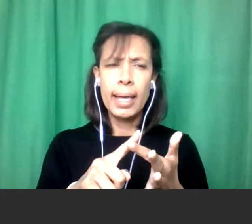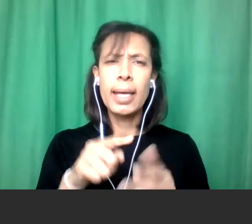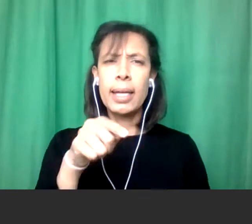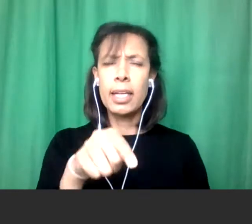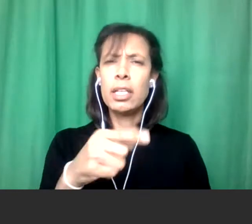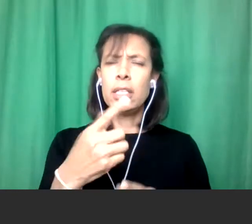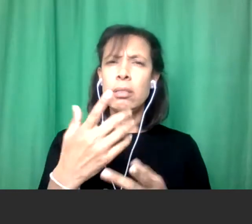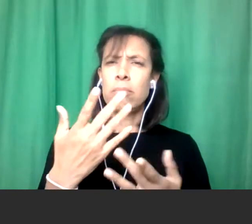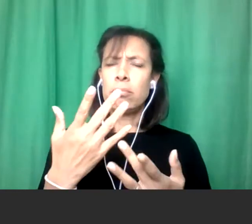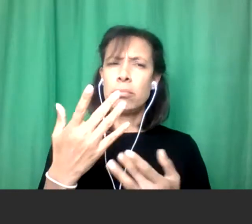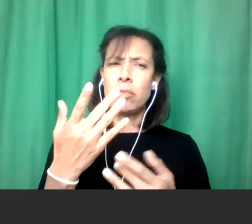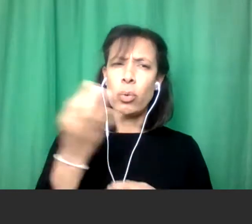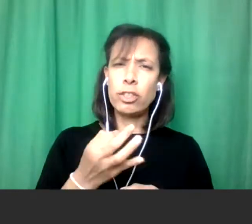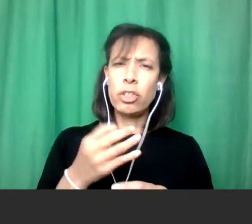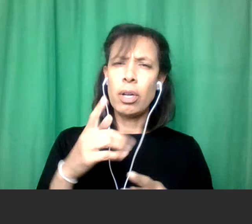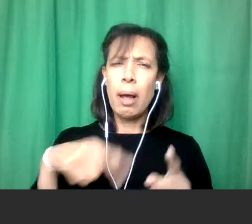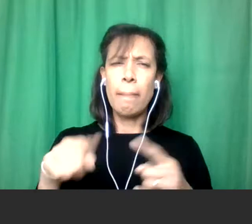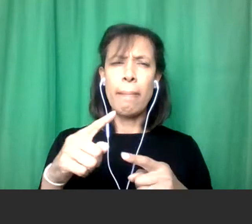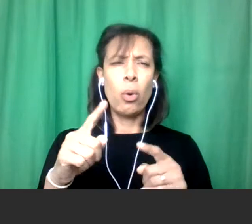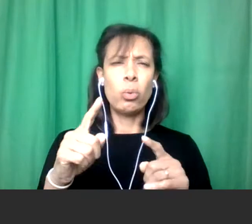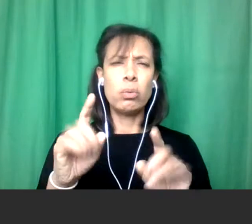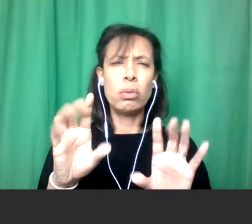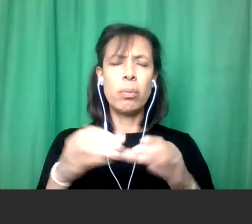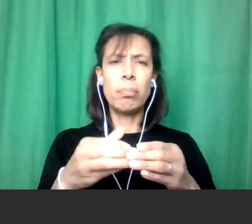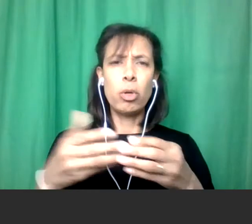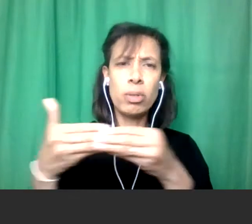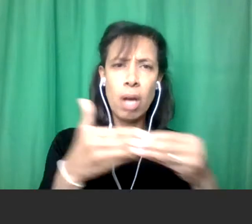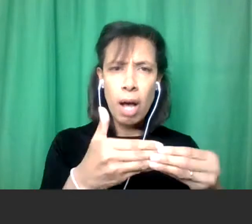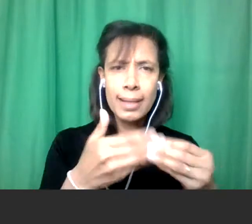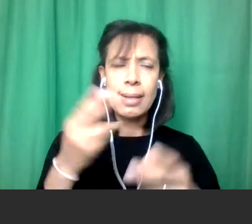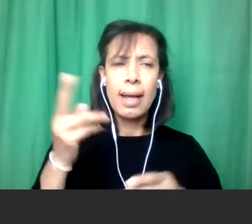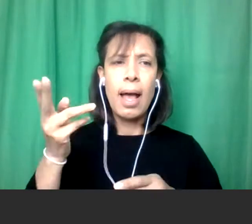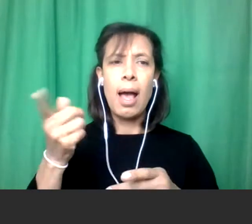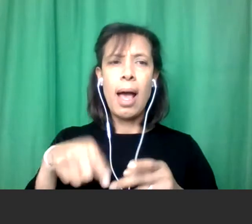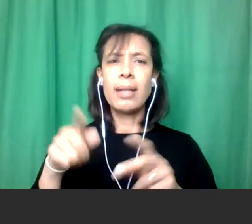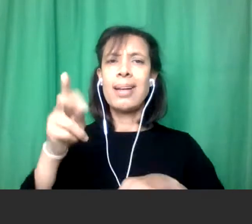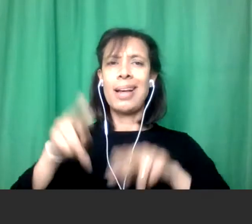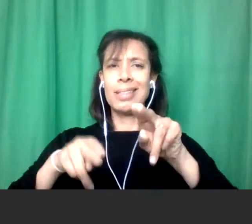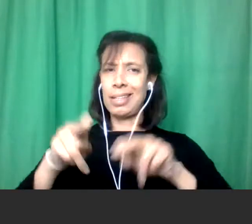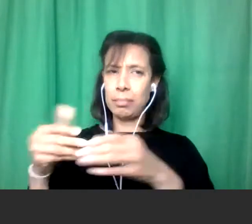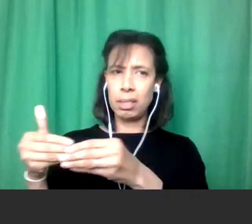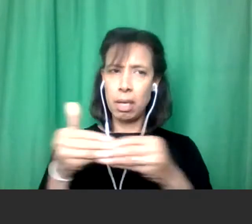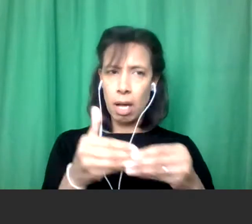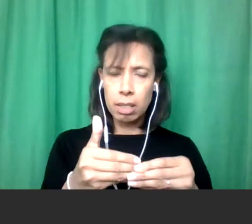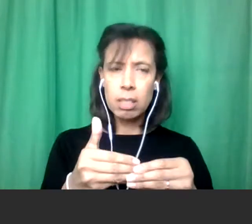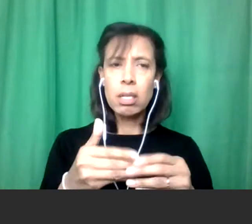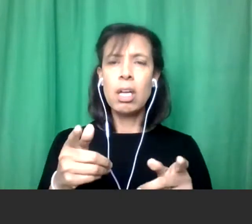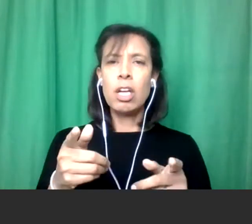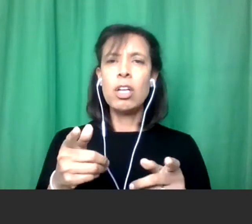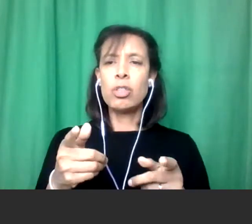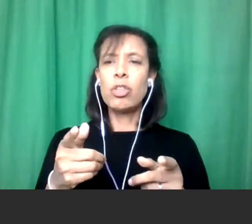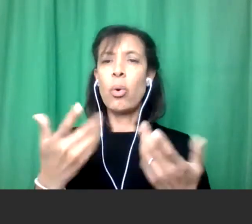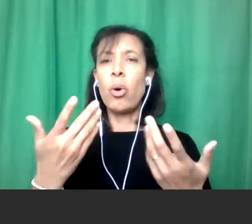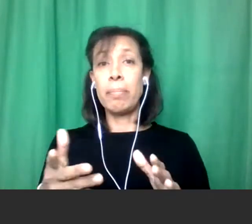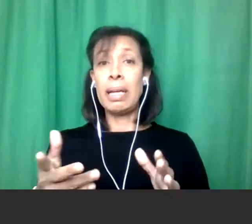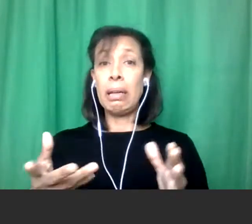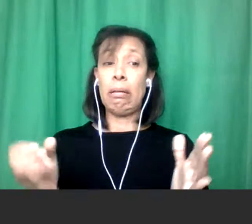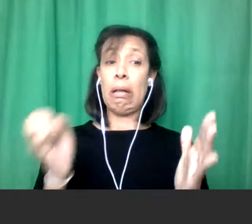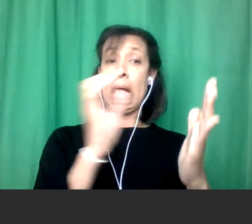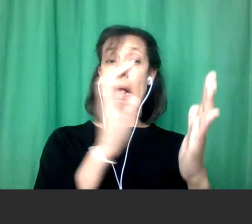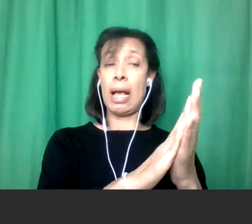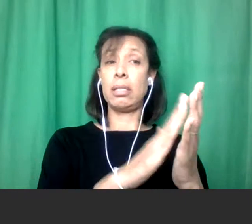guide. Chloe, I've now added the assessment guide, and I will also add the module guide a little bit later on. I'm sorry I didn't put that onto Aula,